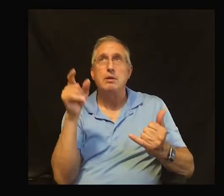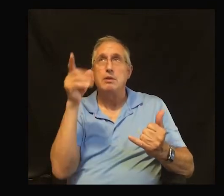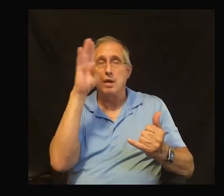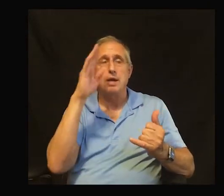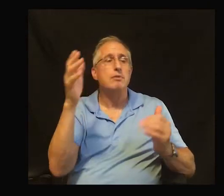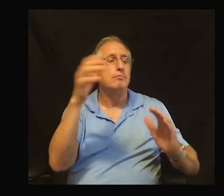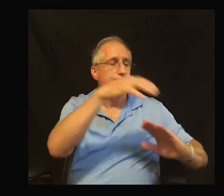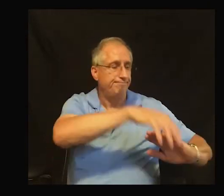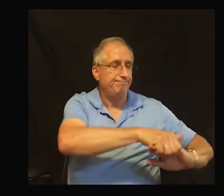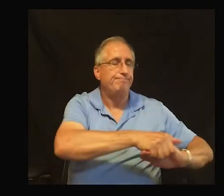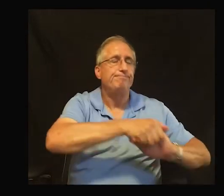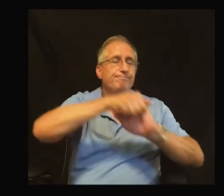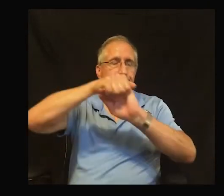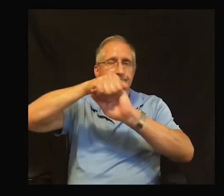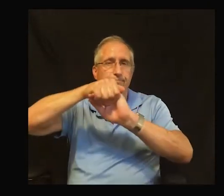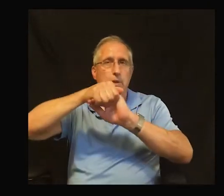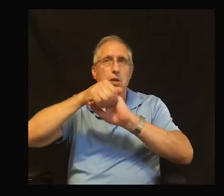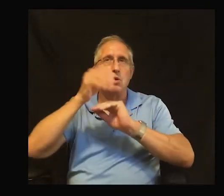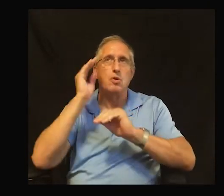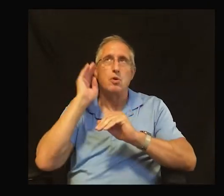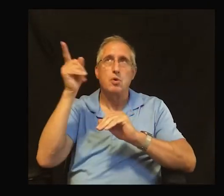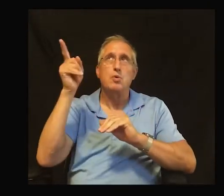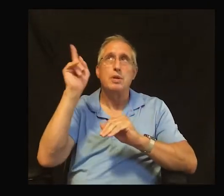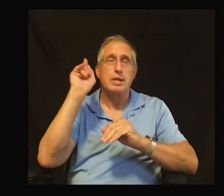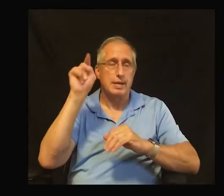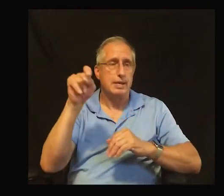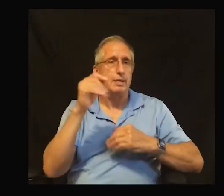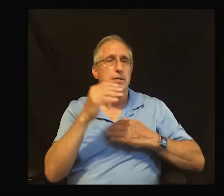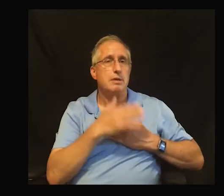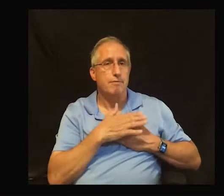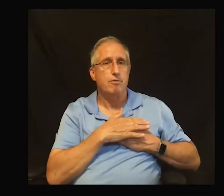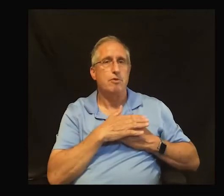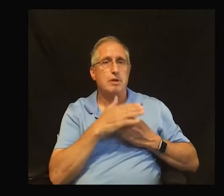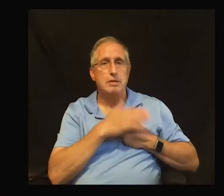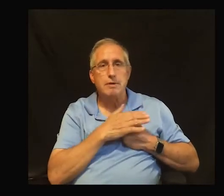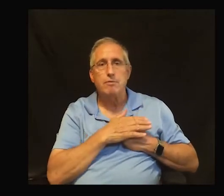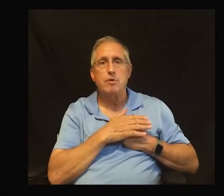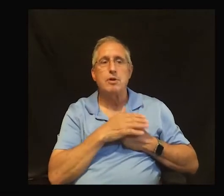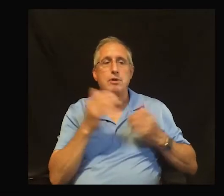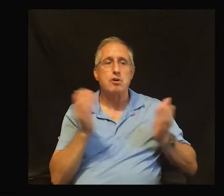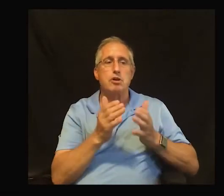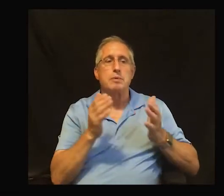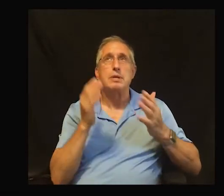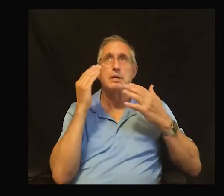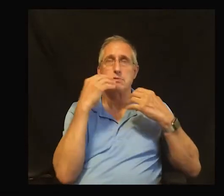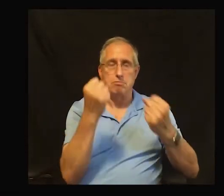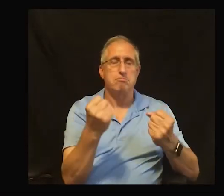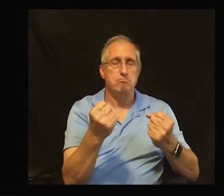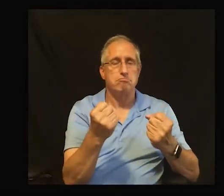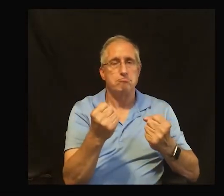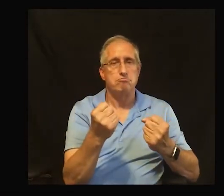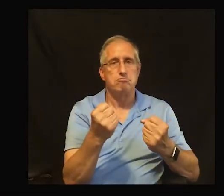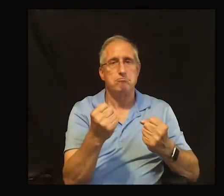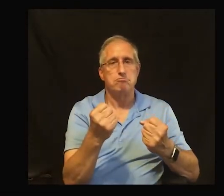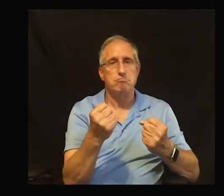need God to take you by the hand. You know that you need his comfort. You need his encouragement. You need his